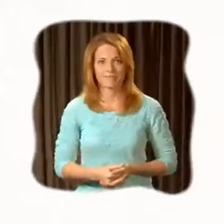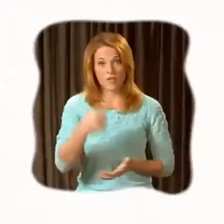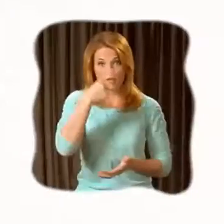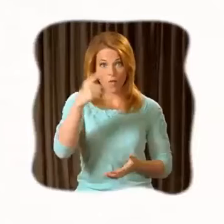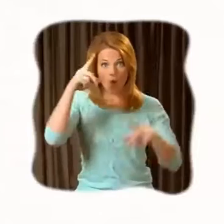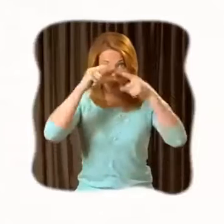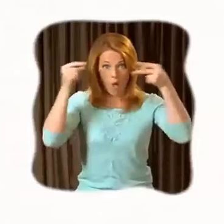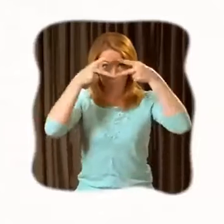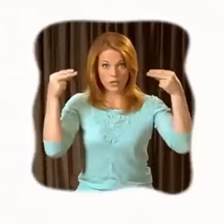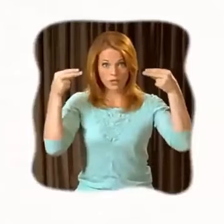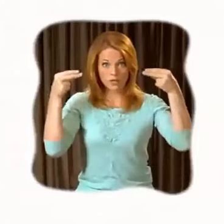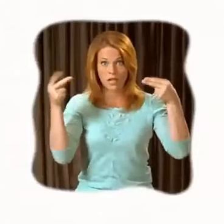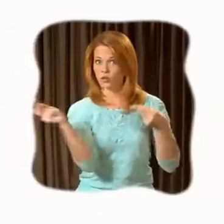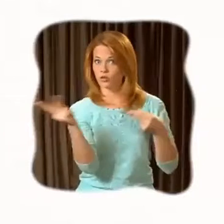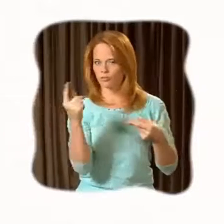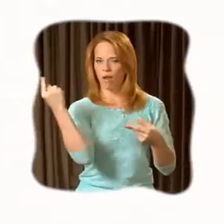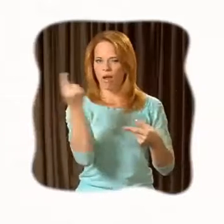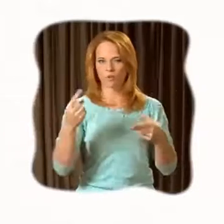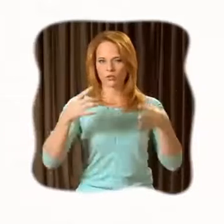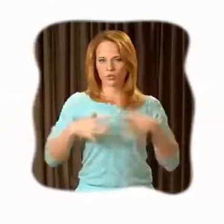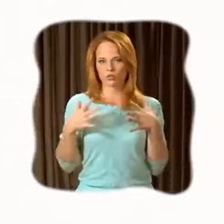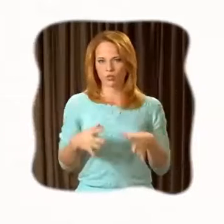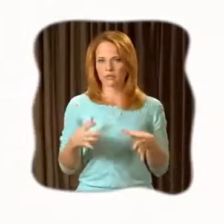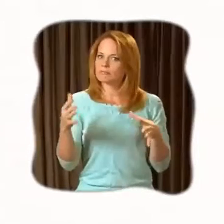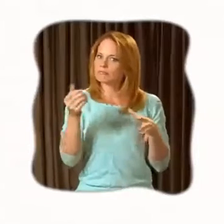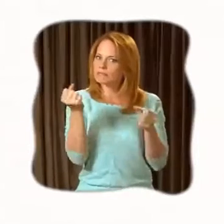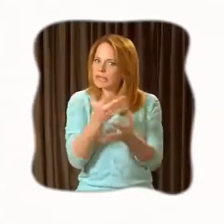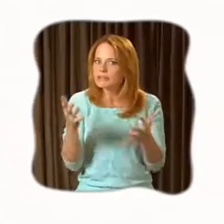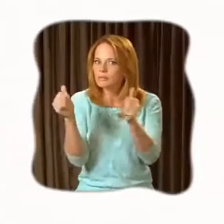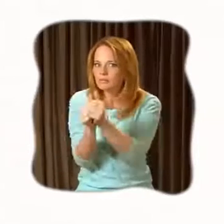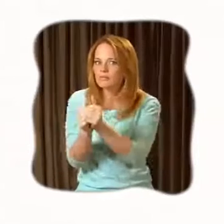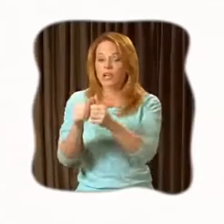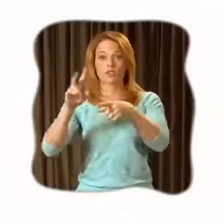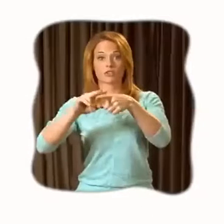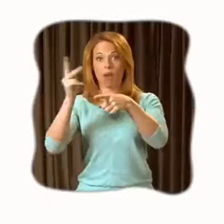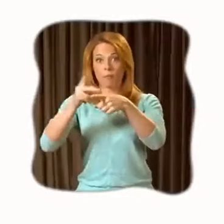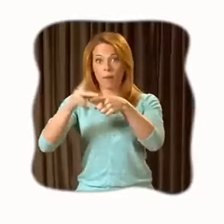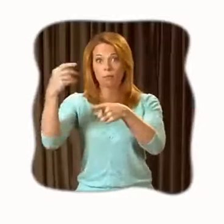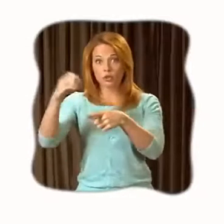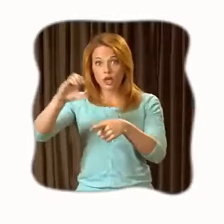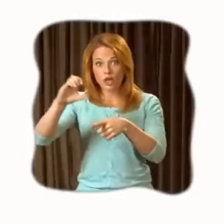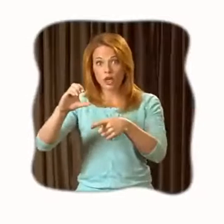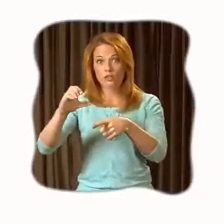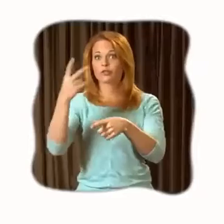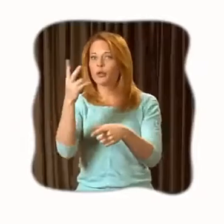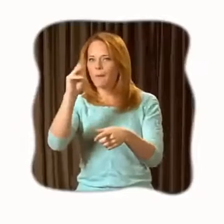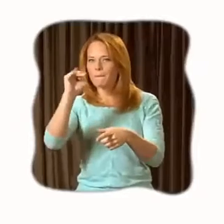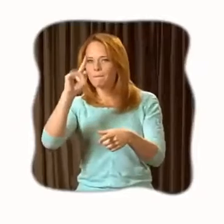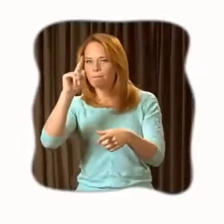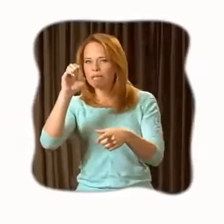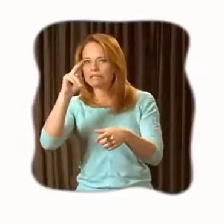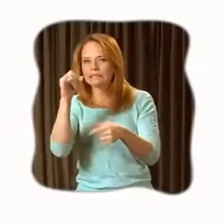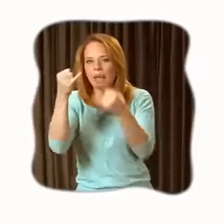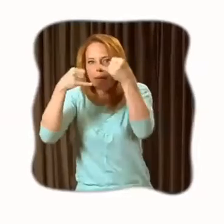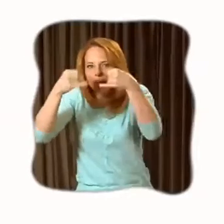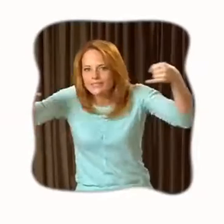For Halloween, they always dressed as things that went together. Salt and pepper shakers, 2 mittens on a